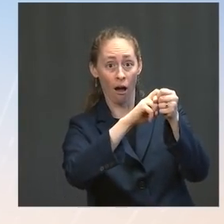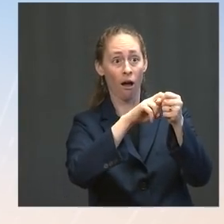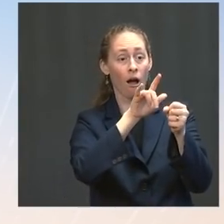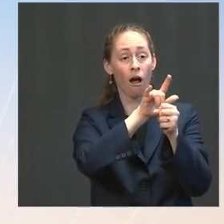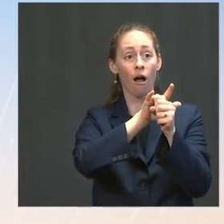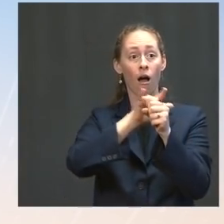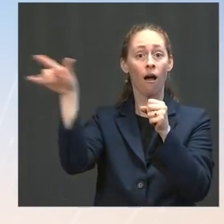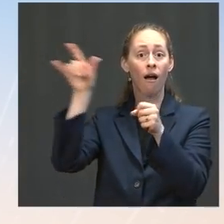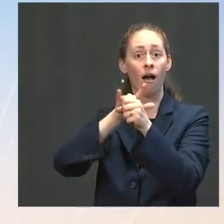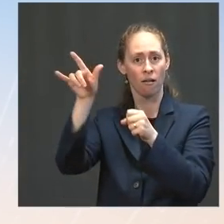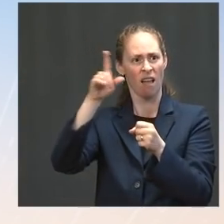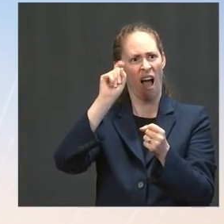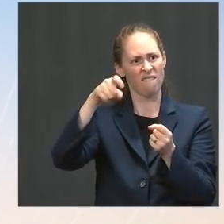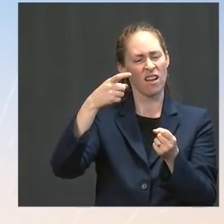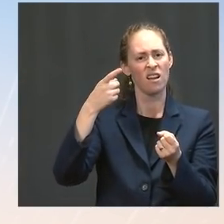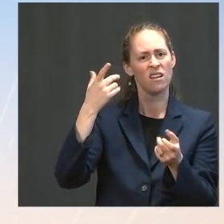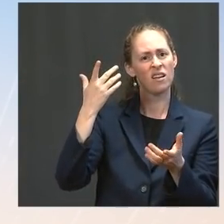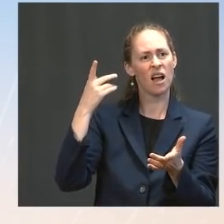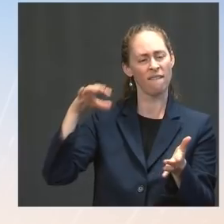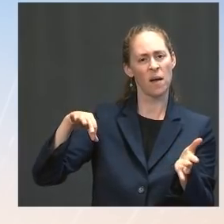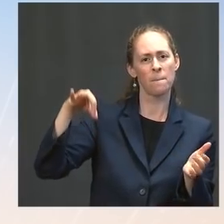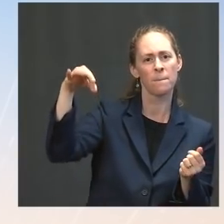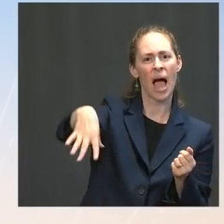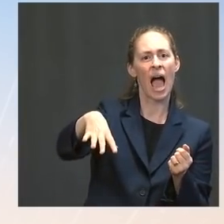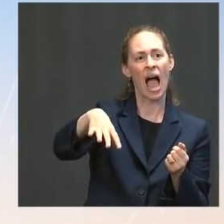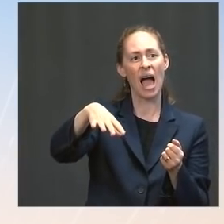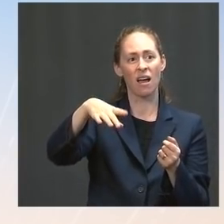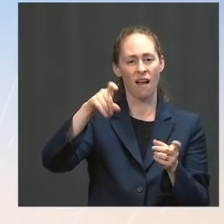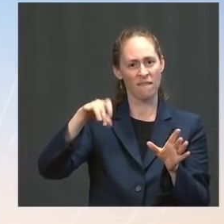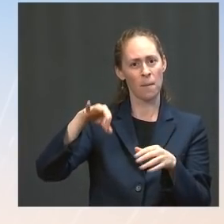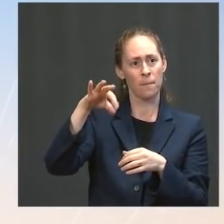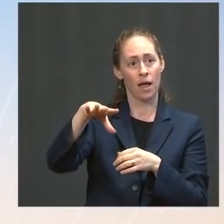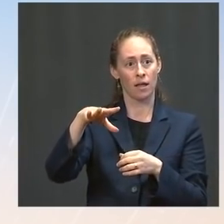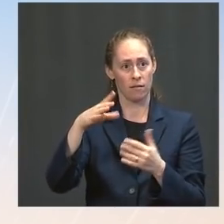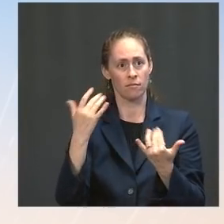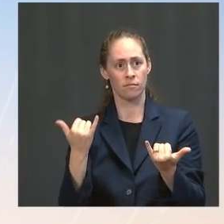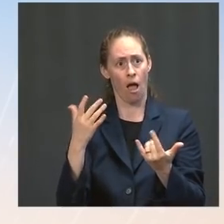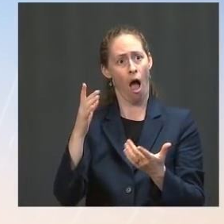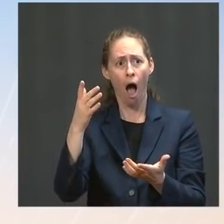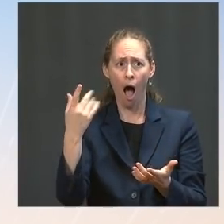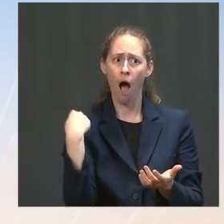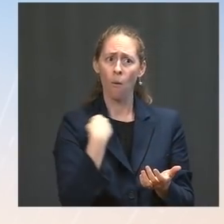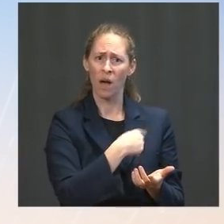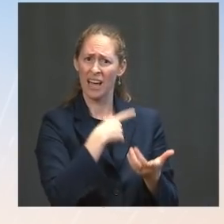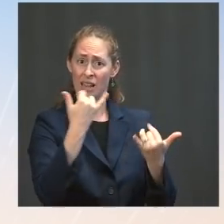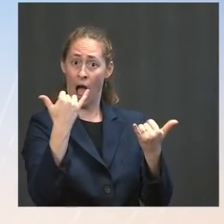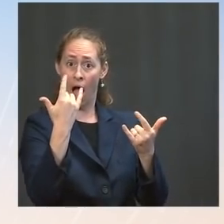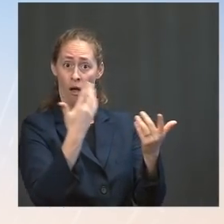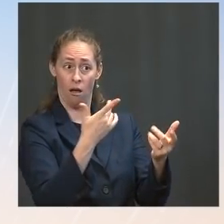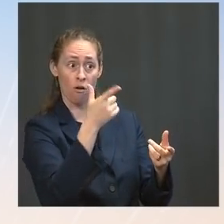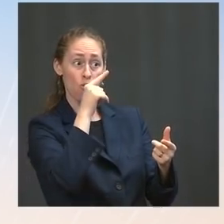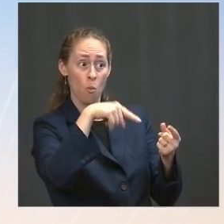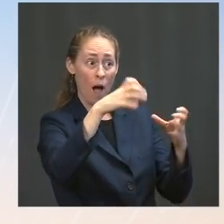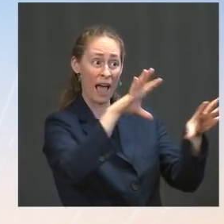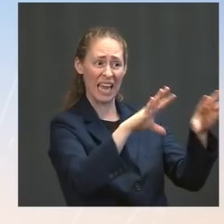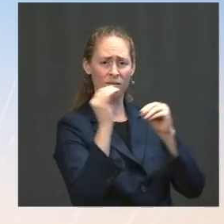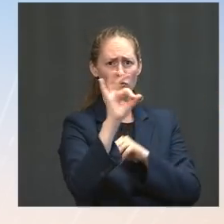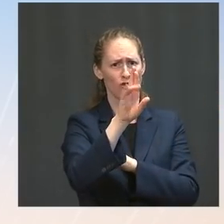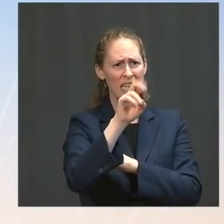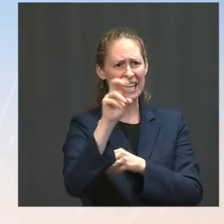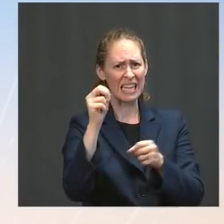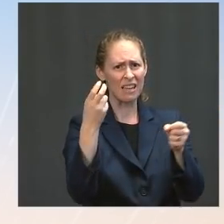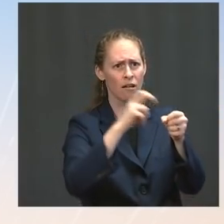said that because the evacuations started so late, there's no way the U.S. will be able to get all those necessary evacuees out, even